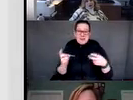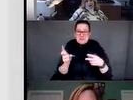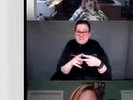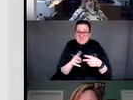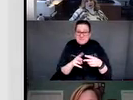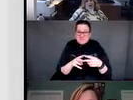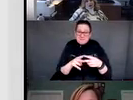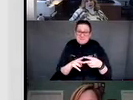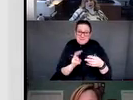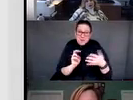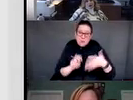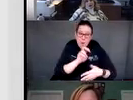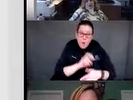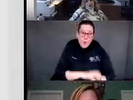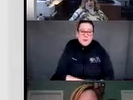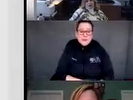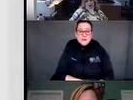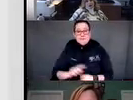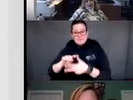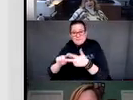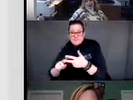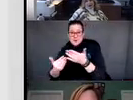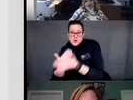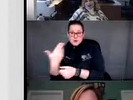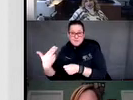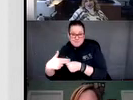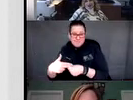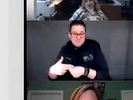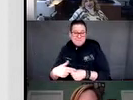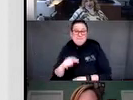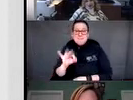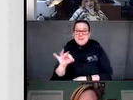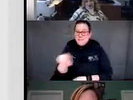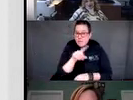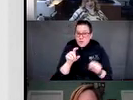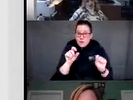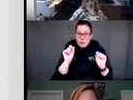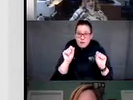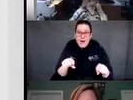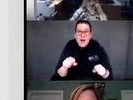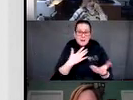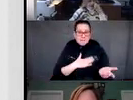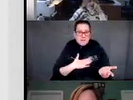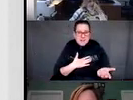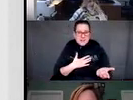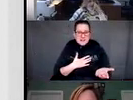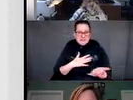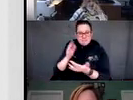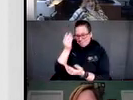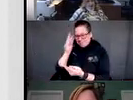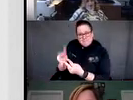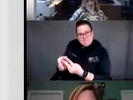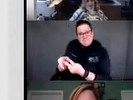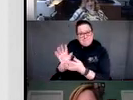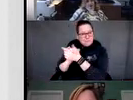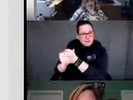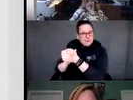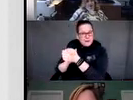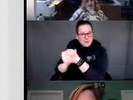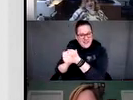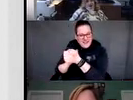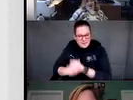these promotions, and if you get a chance, please make sure that you congratulate these folks as we move